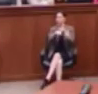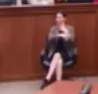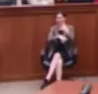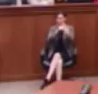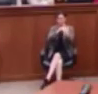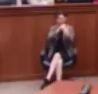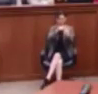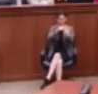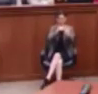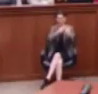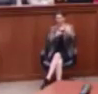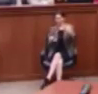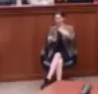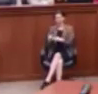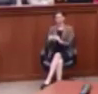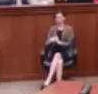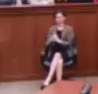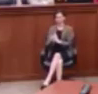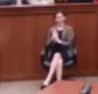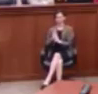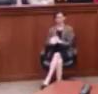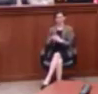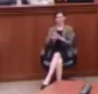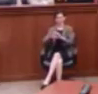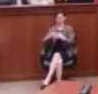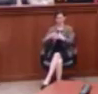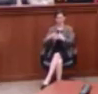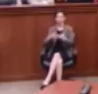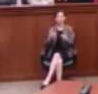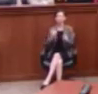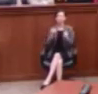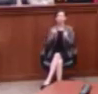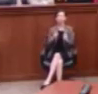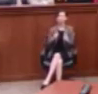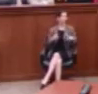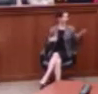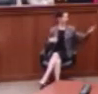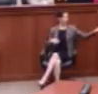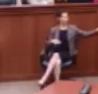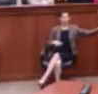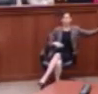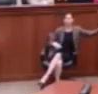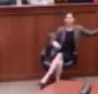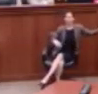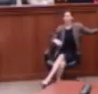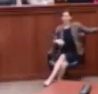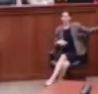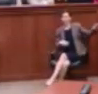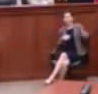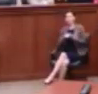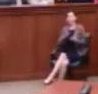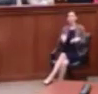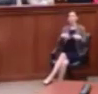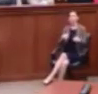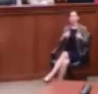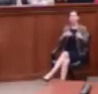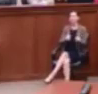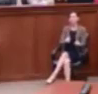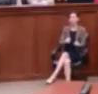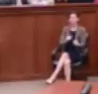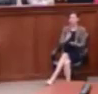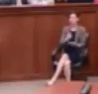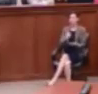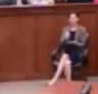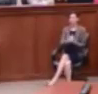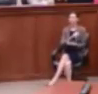goal is to provide students the opportunity to earn their associate's degree while they're still in high school in a career and